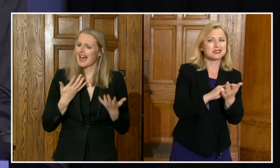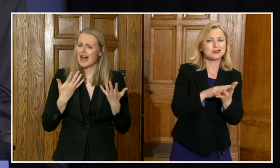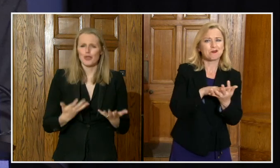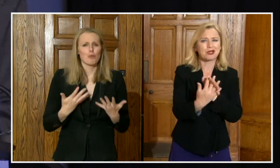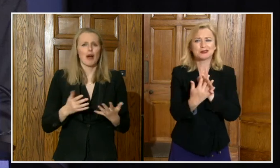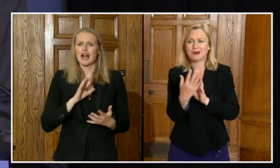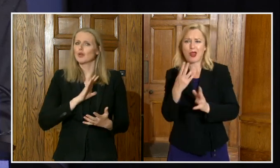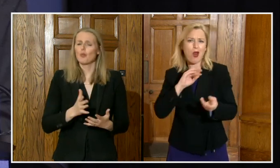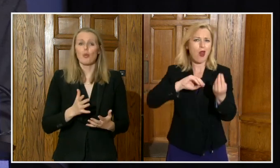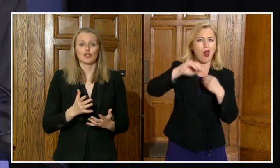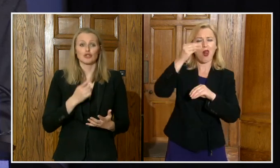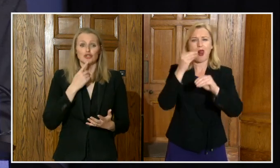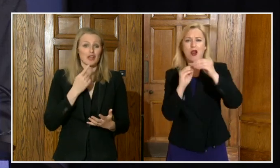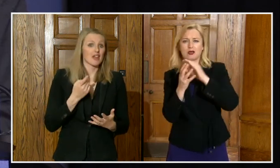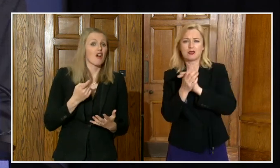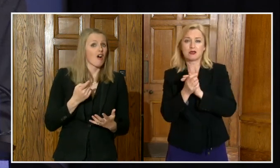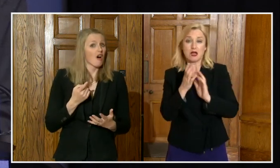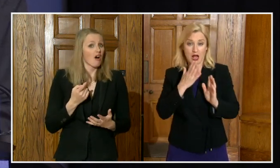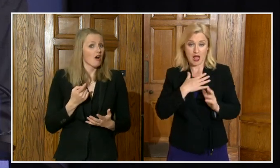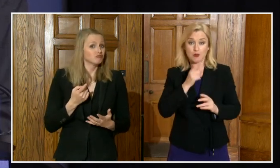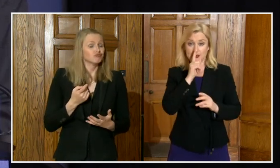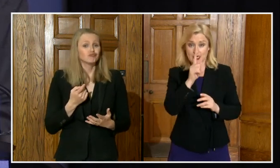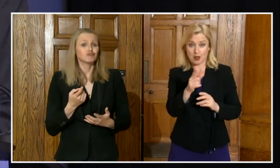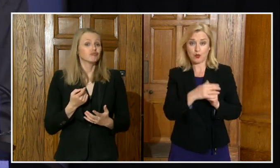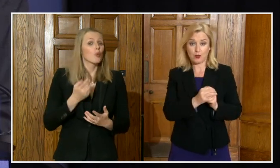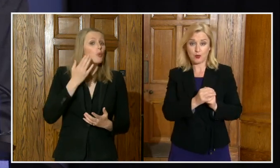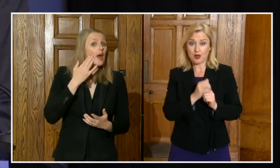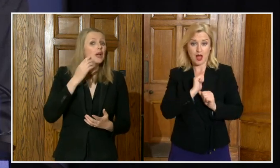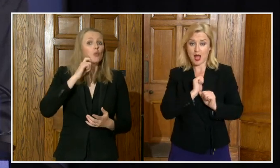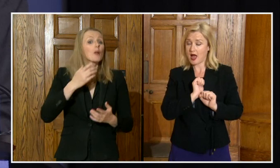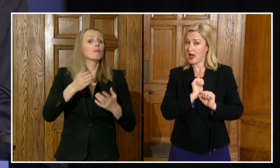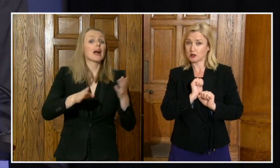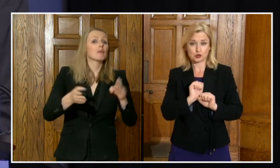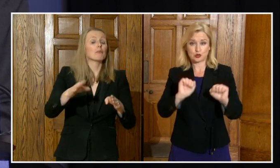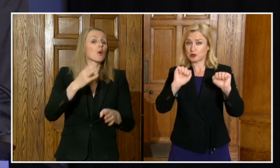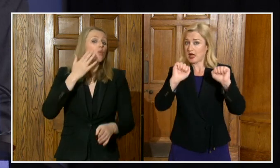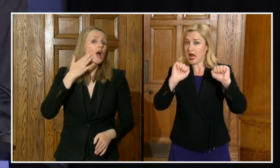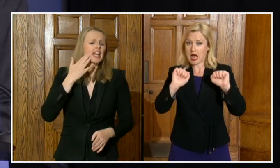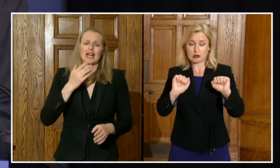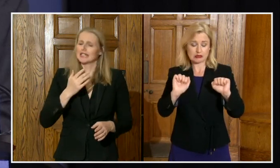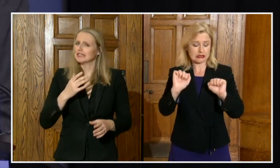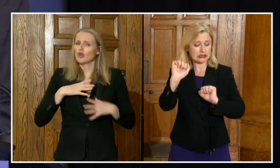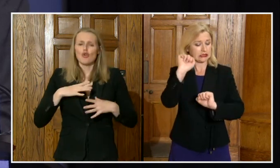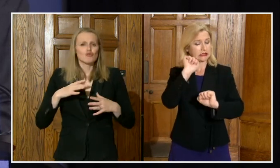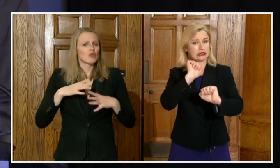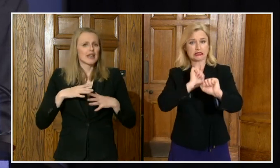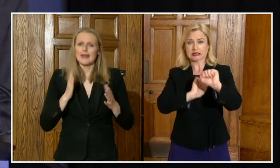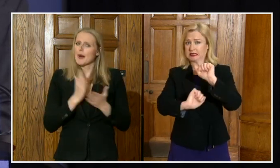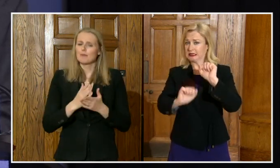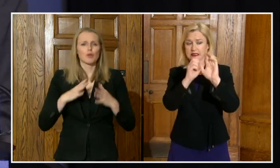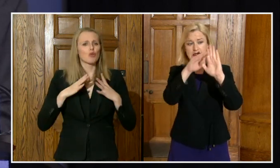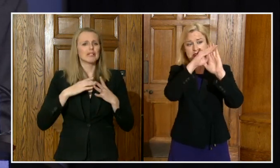indeed to put in place a artificial timetable or time frame for